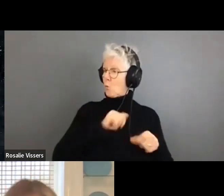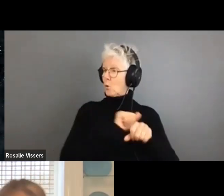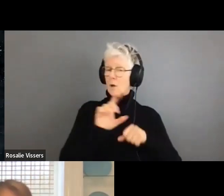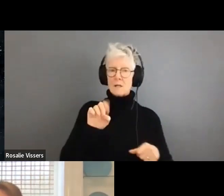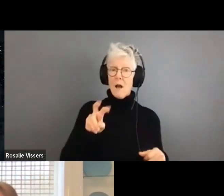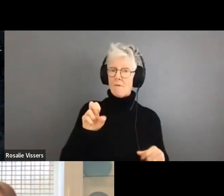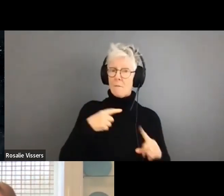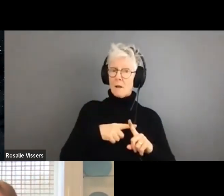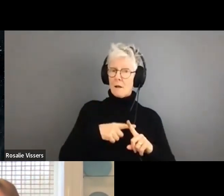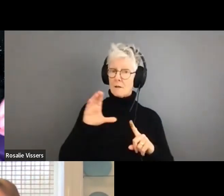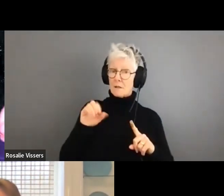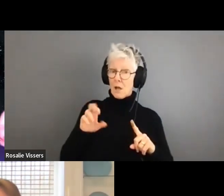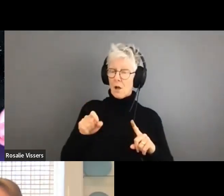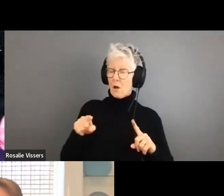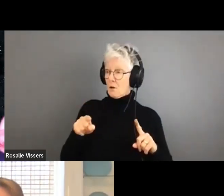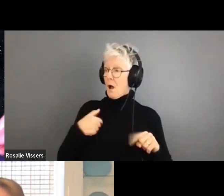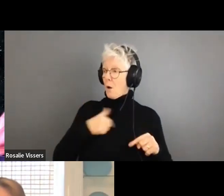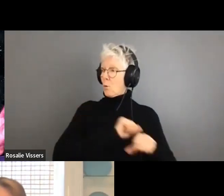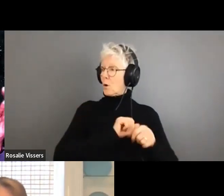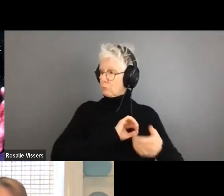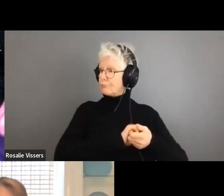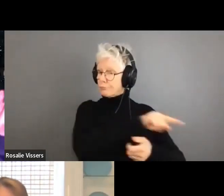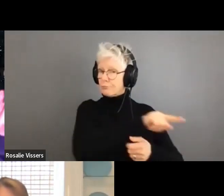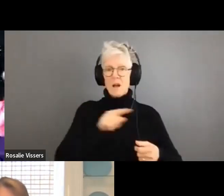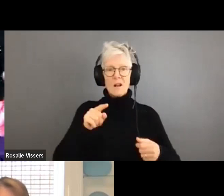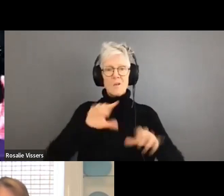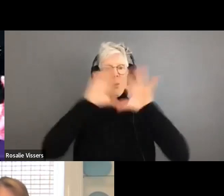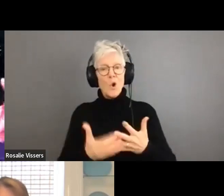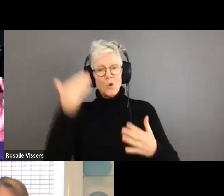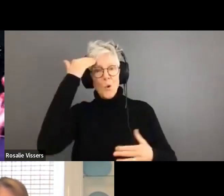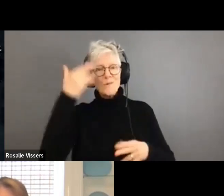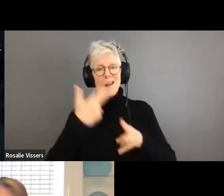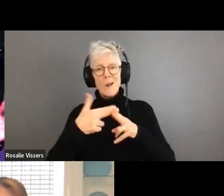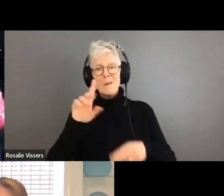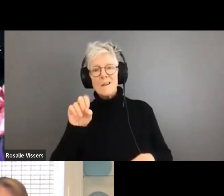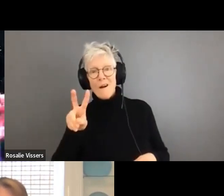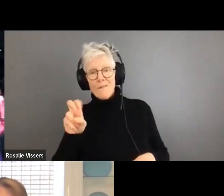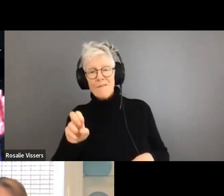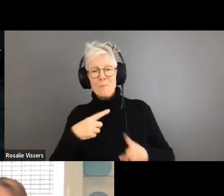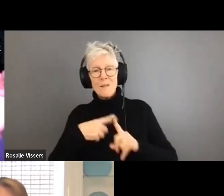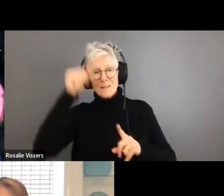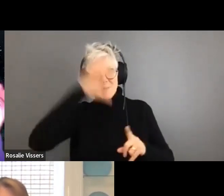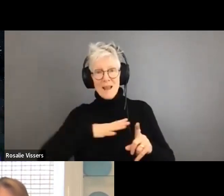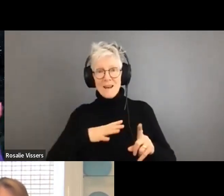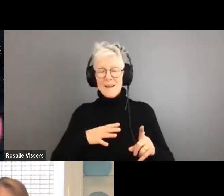in my presentation. So that's a global recognized brand. Oh, yes. I go, wow, okay, you've been aligned with them for 4 years. Okay, you know